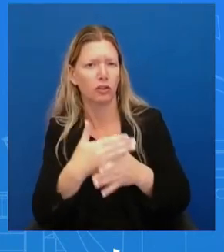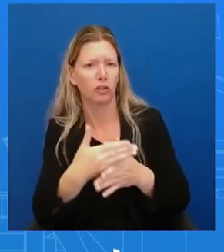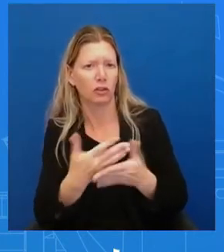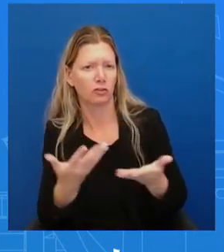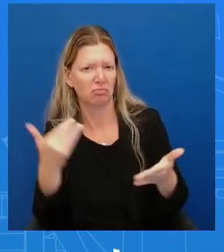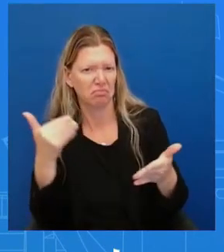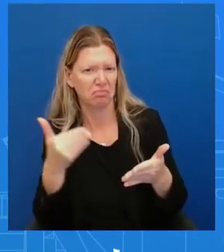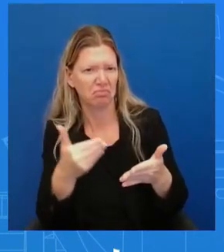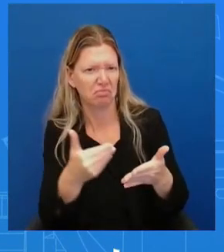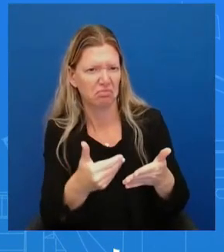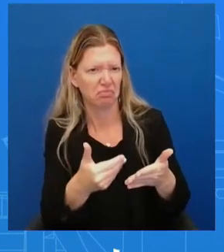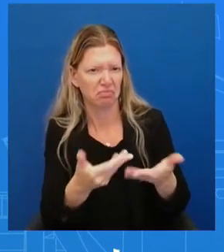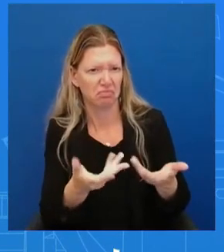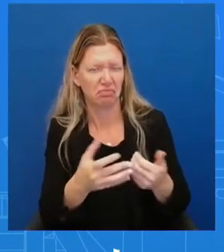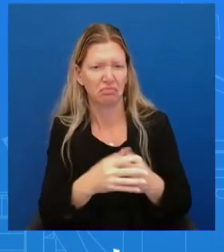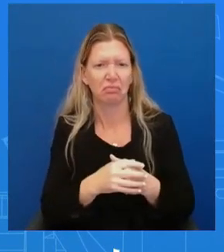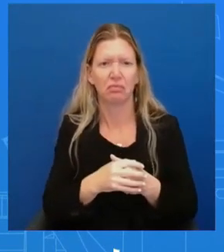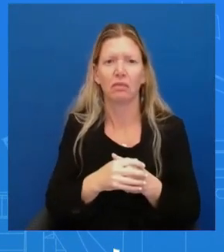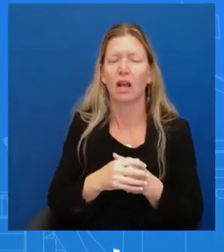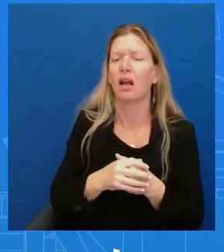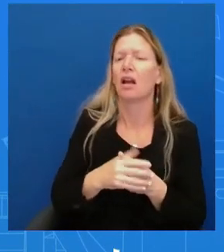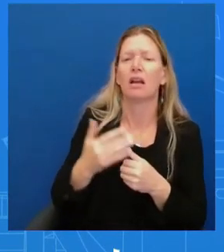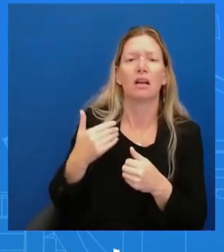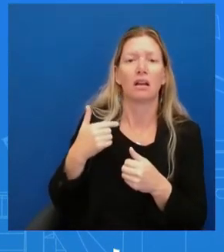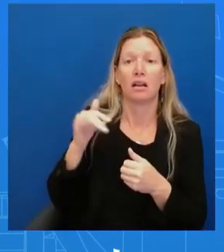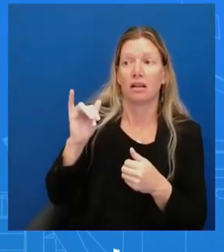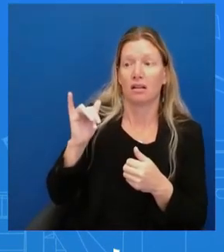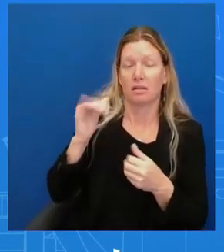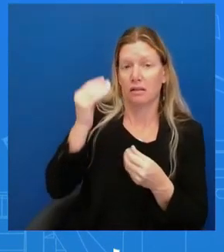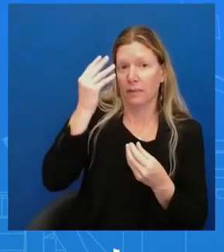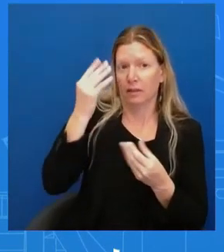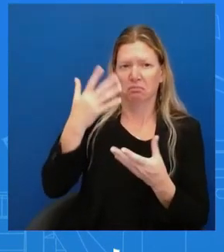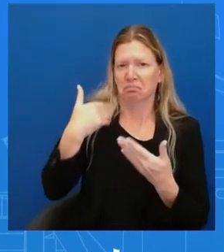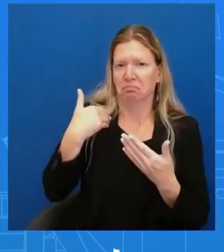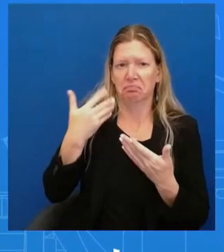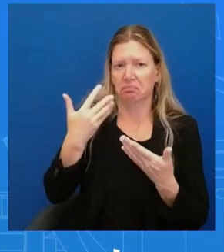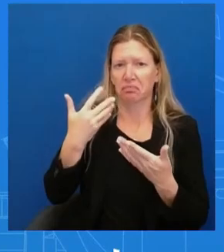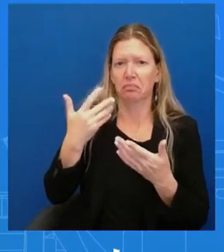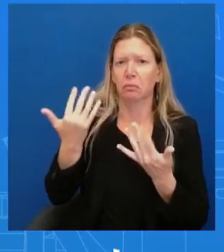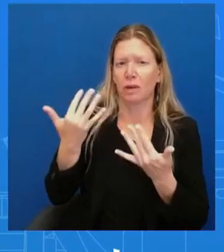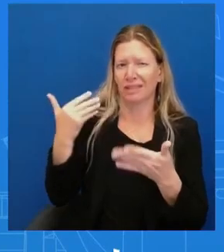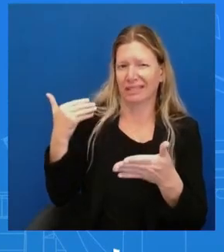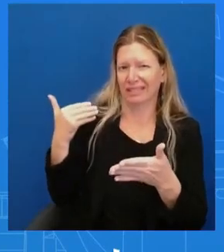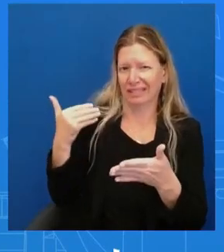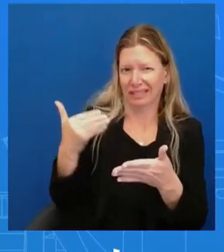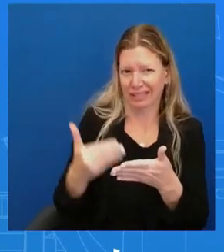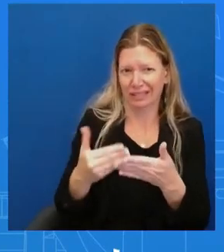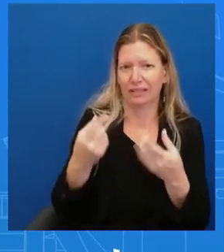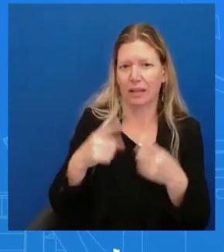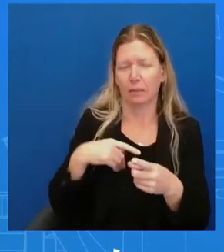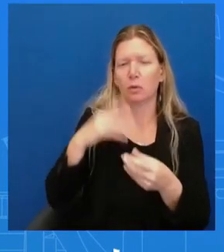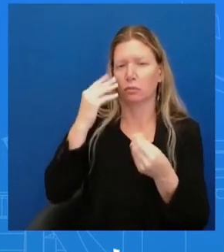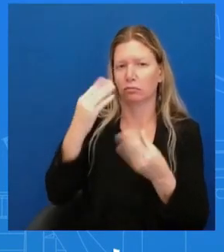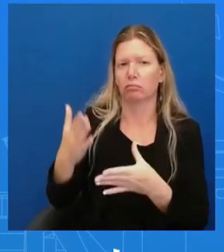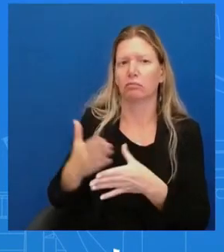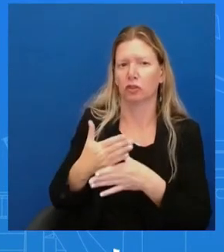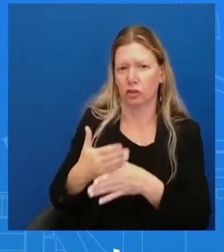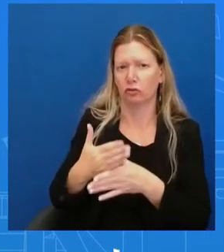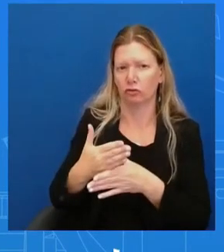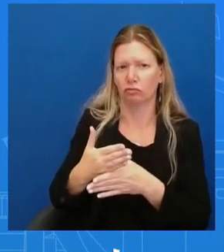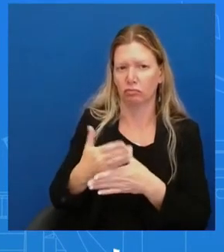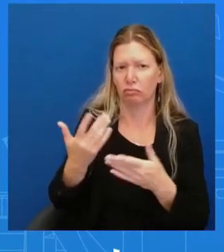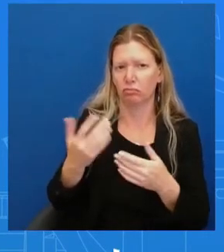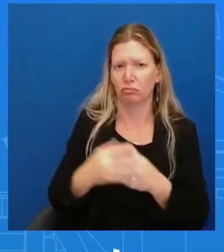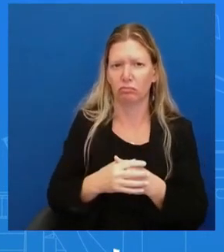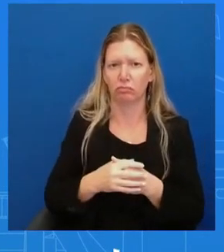get ahead of obviously what's actually going to happen in the meeting, but certainly we'll have more to share. Well, then I'll move on to a Chinese national was